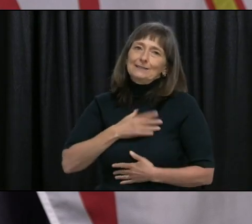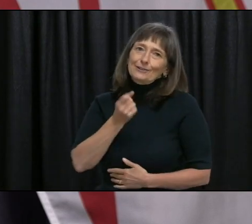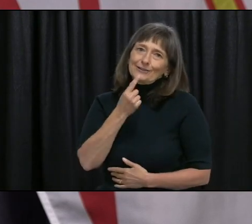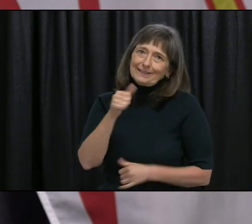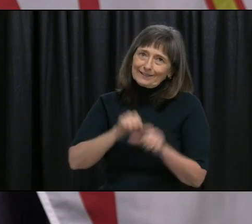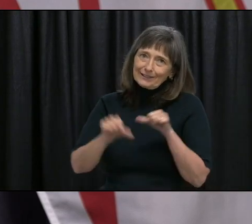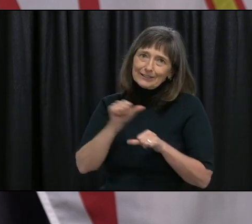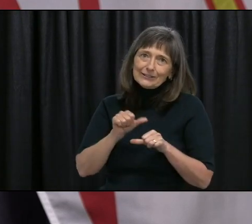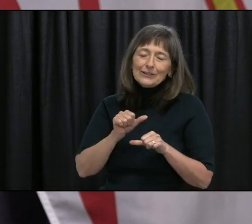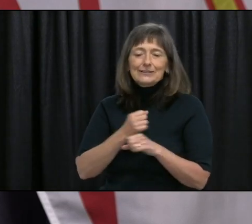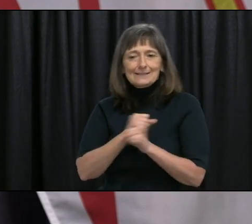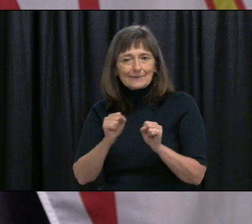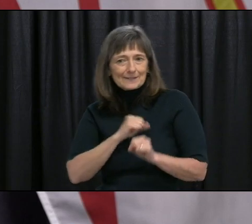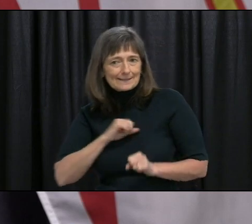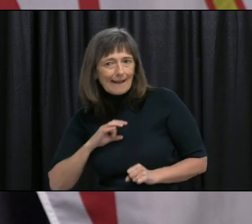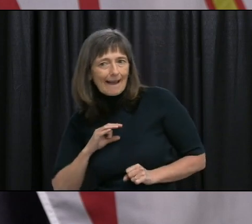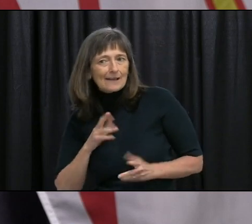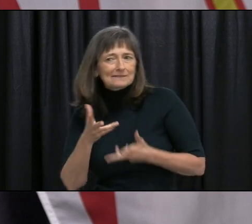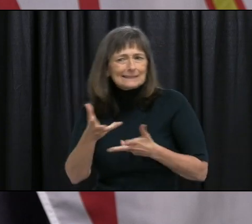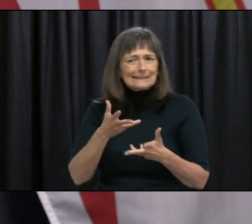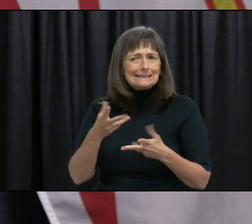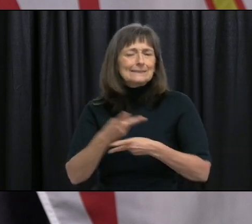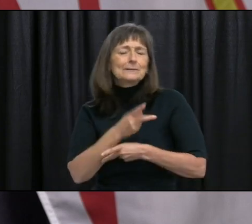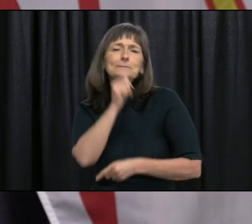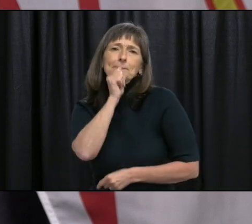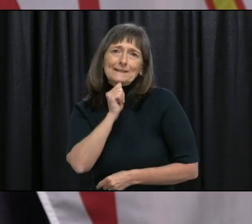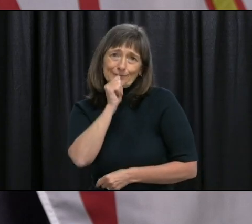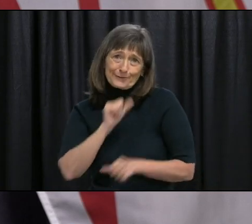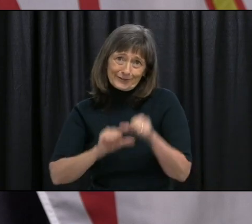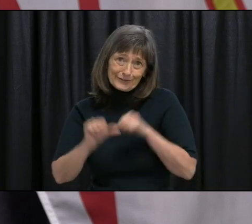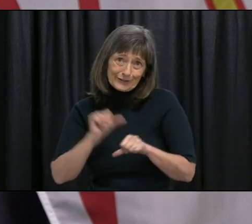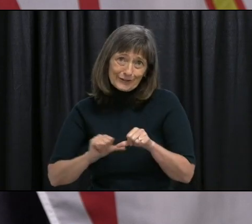as we navigate this new territory together. The